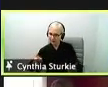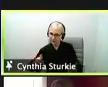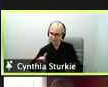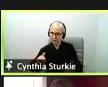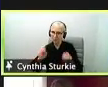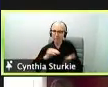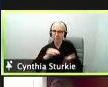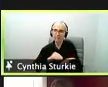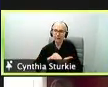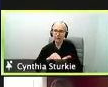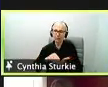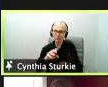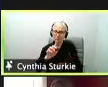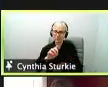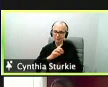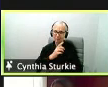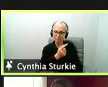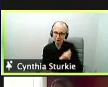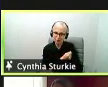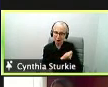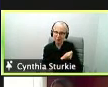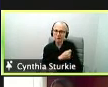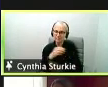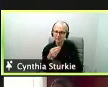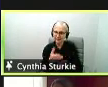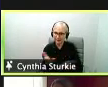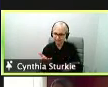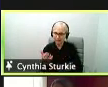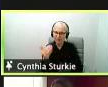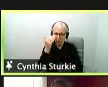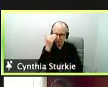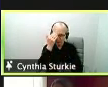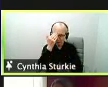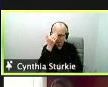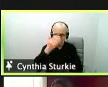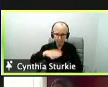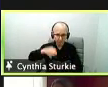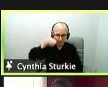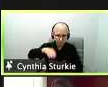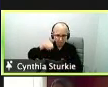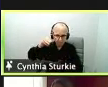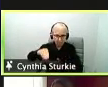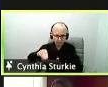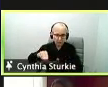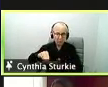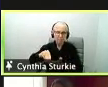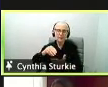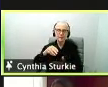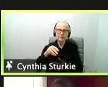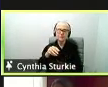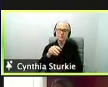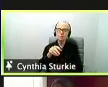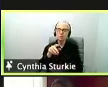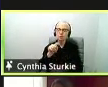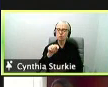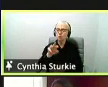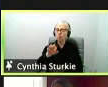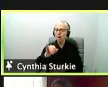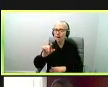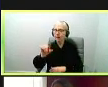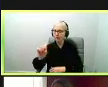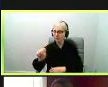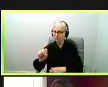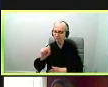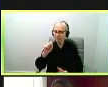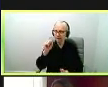doses given that give us good insight into the safety. These vaccine randomized trials that were just completed that led to this